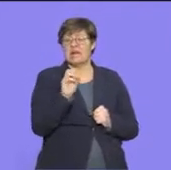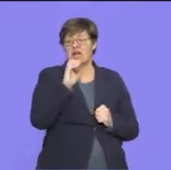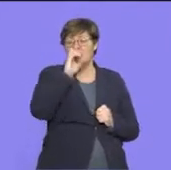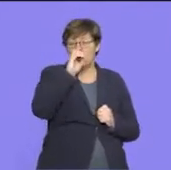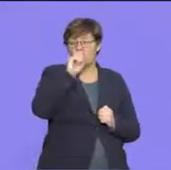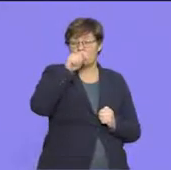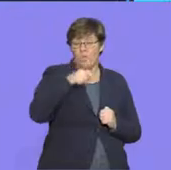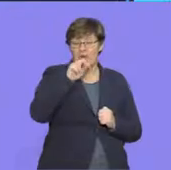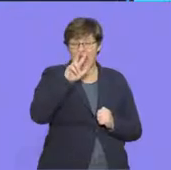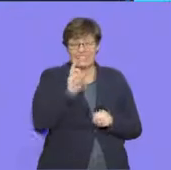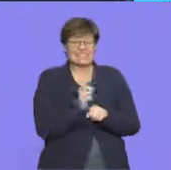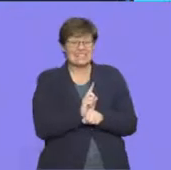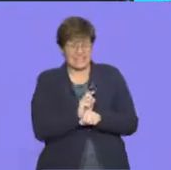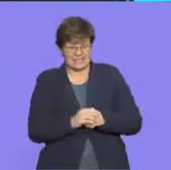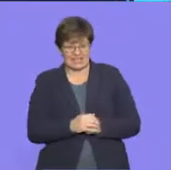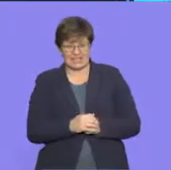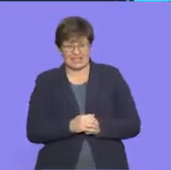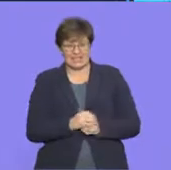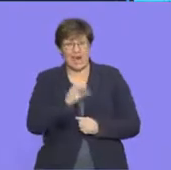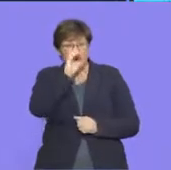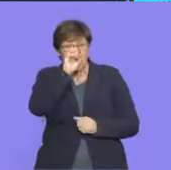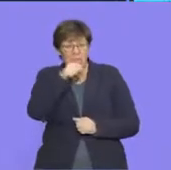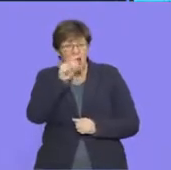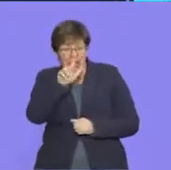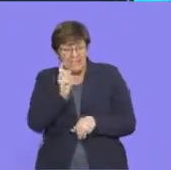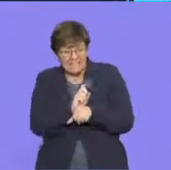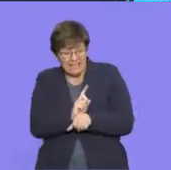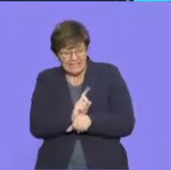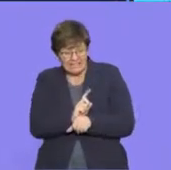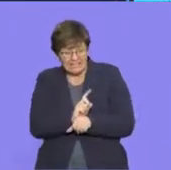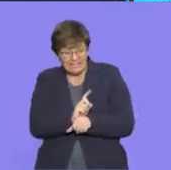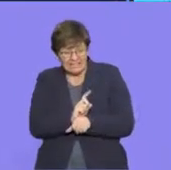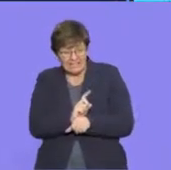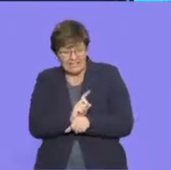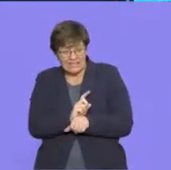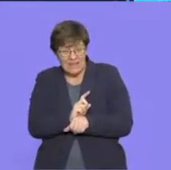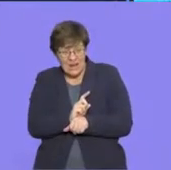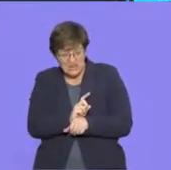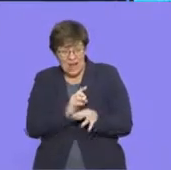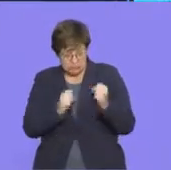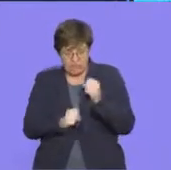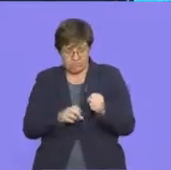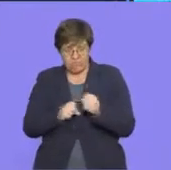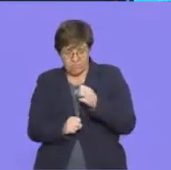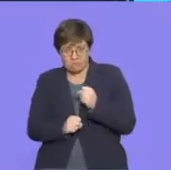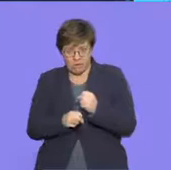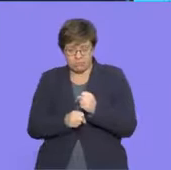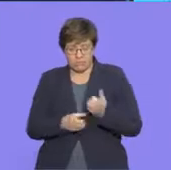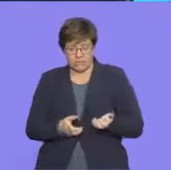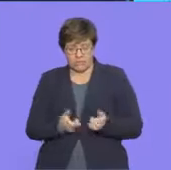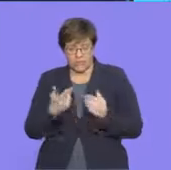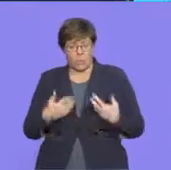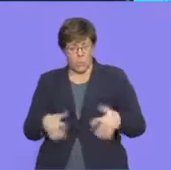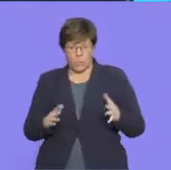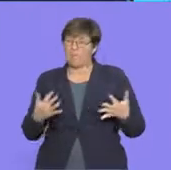0.8 seconds. 0.8 seconds. That's how quick each time it's going, right? That is really,